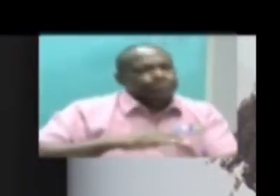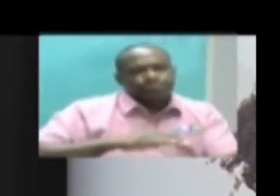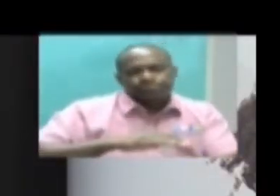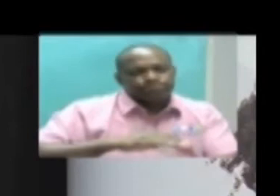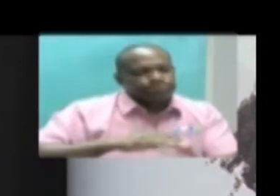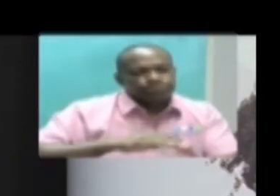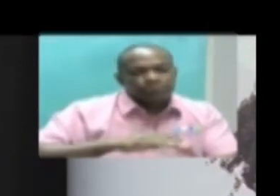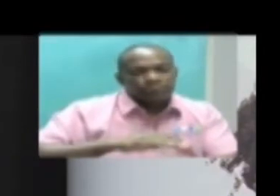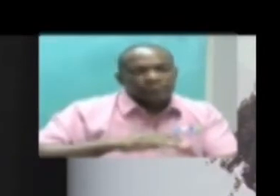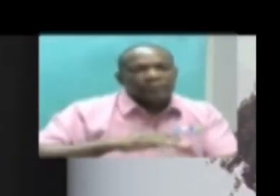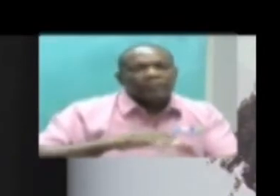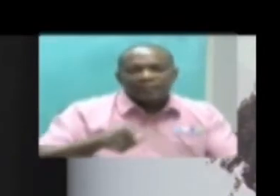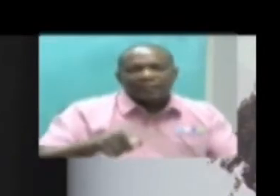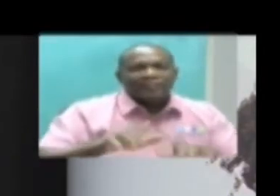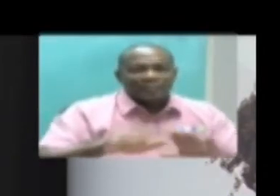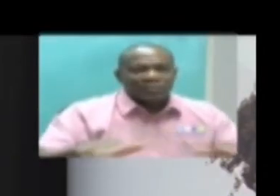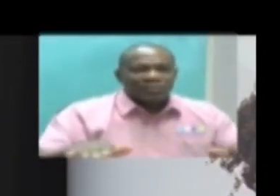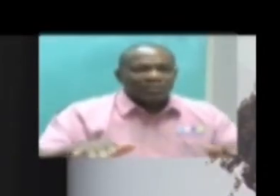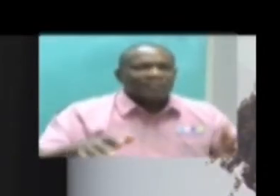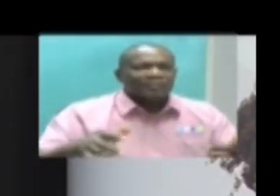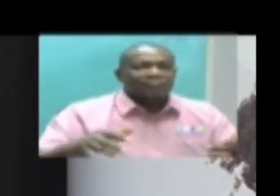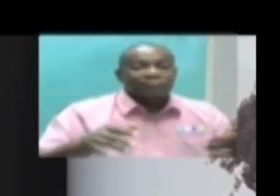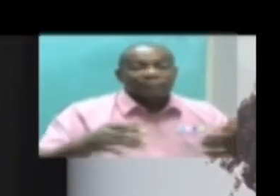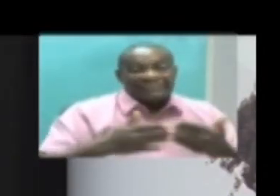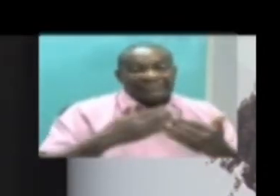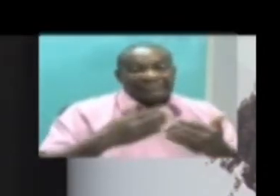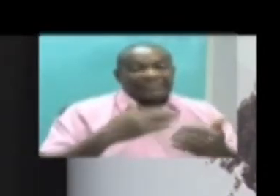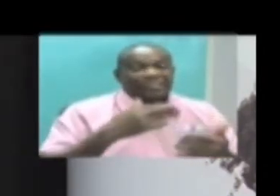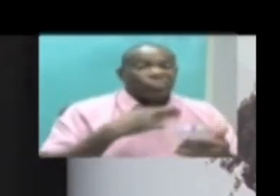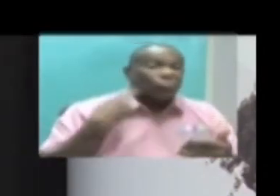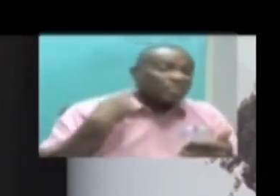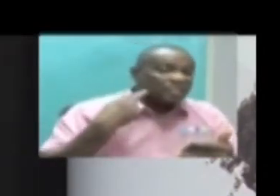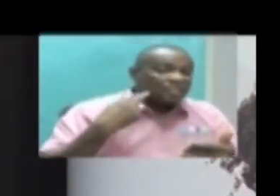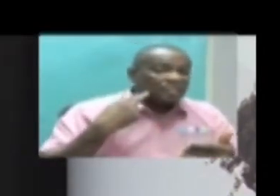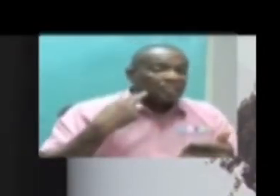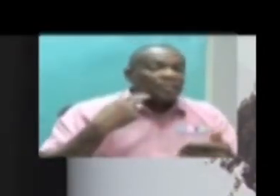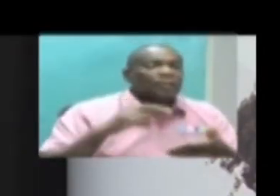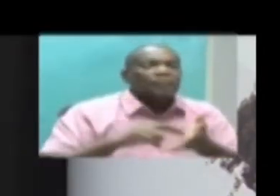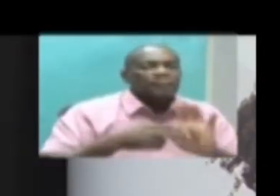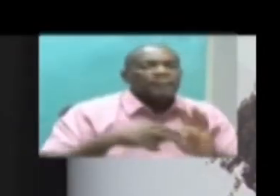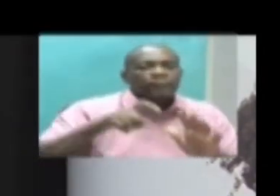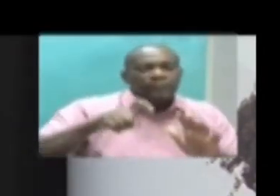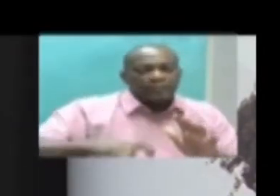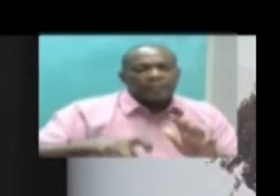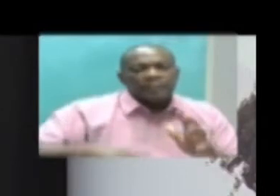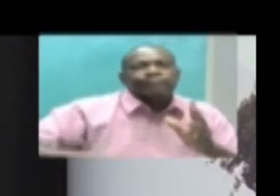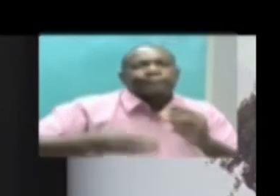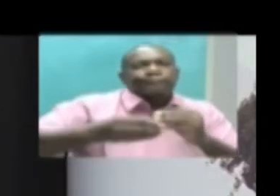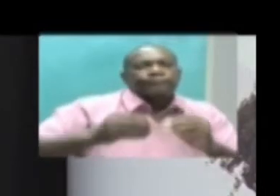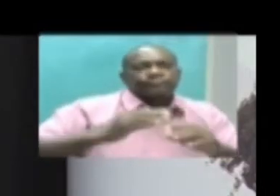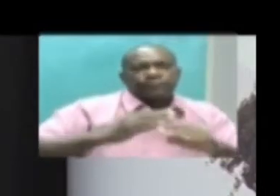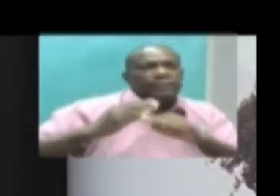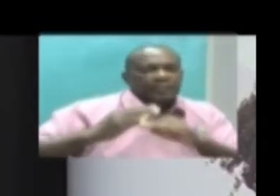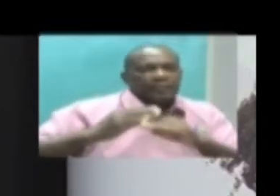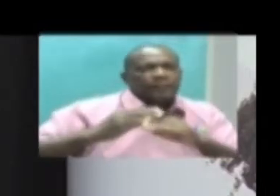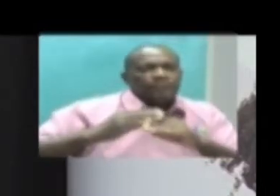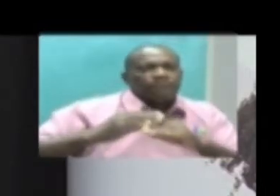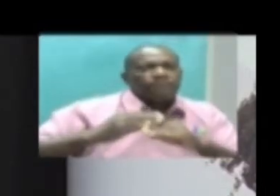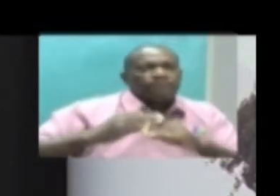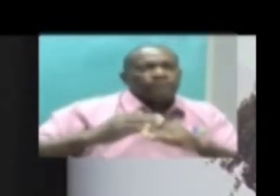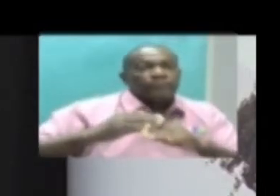they're vulnerable because they're going that I'll stick with me, Darren. We didn't talk about that before. But they're